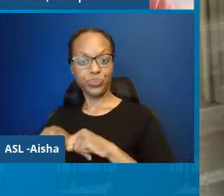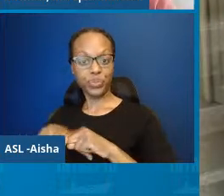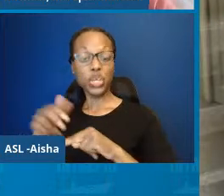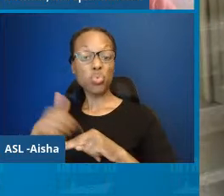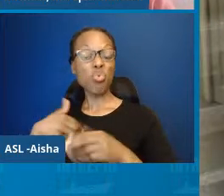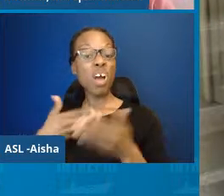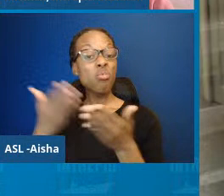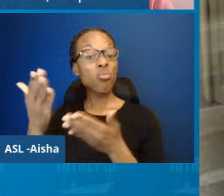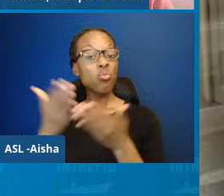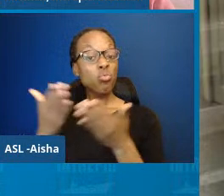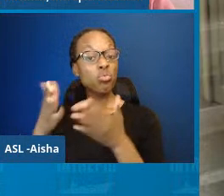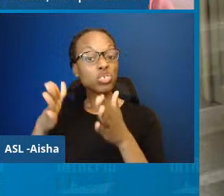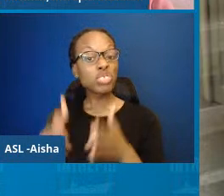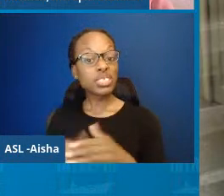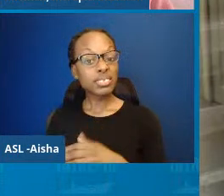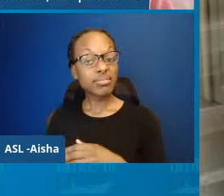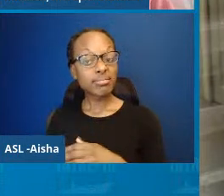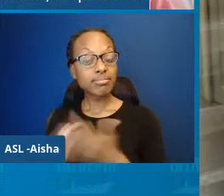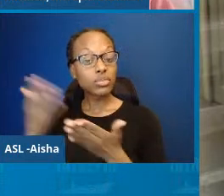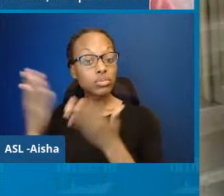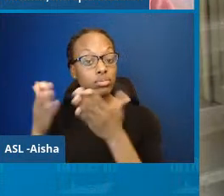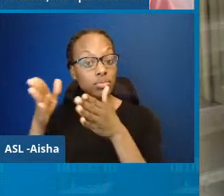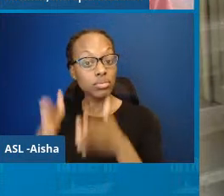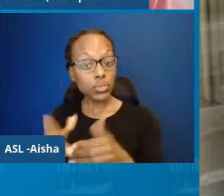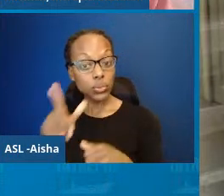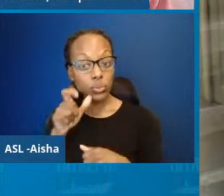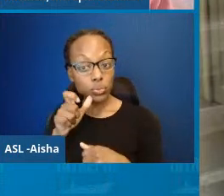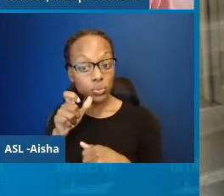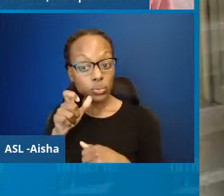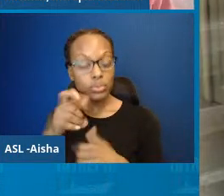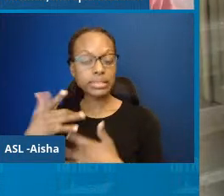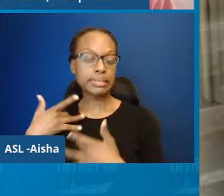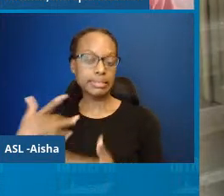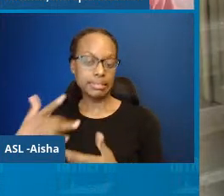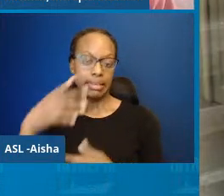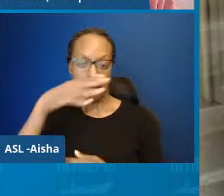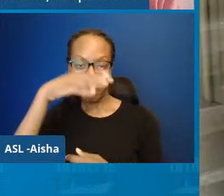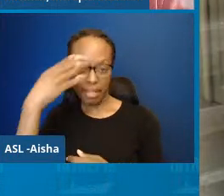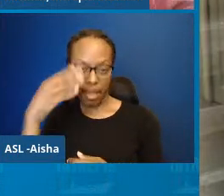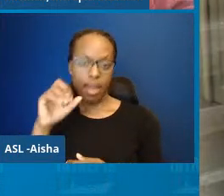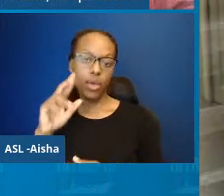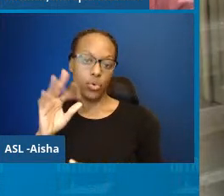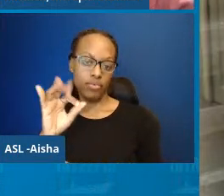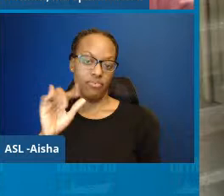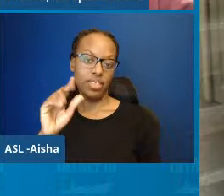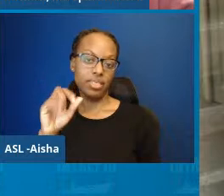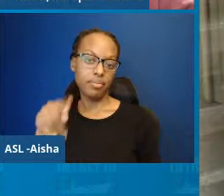servants. And sadly, your servants were typically Black or Filipino.